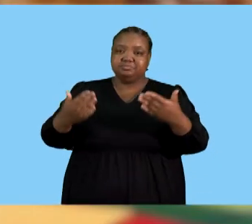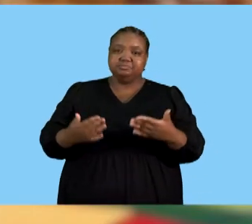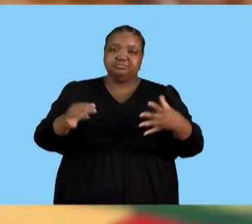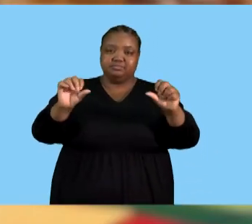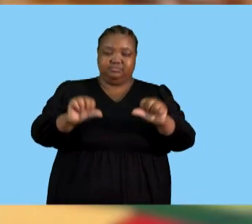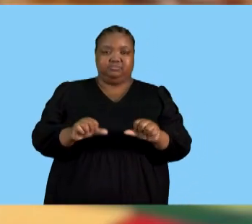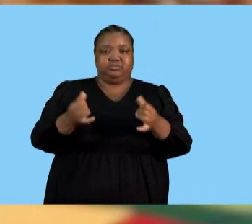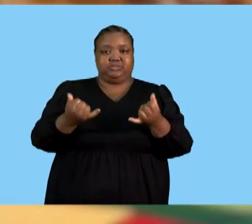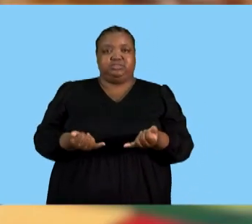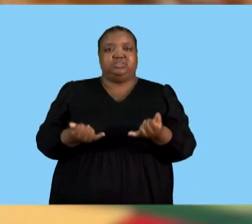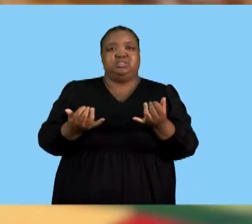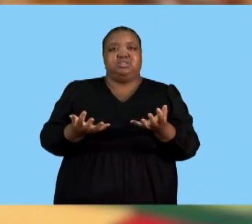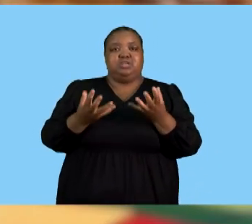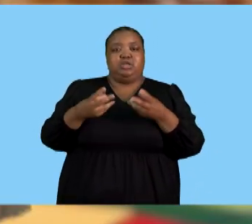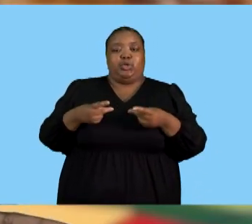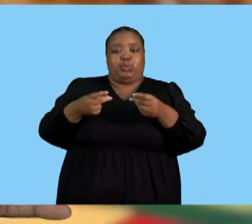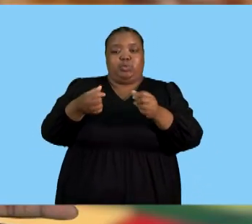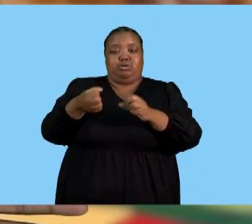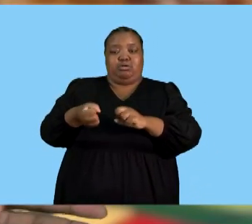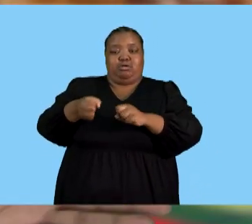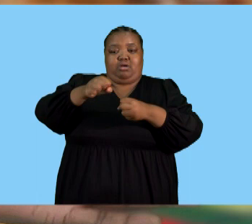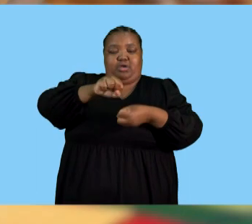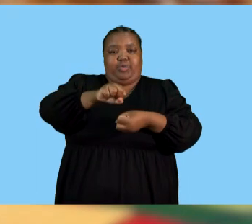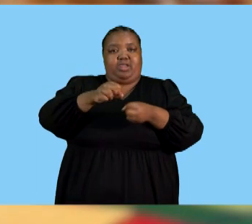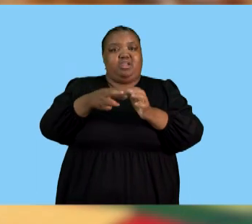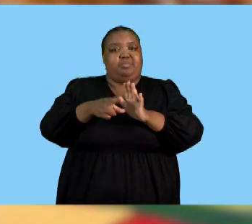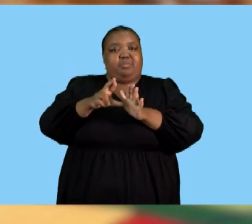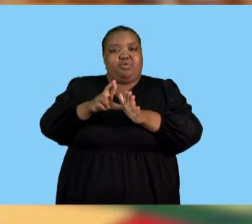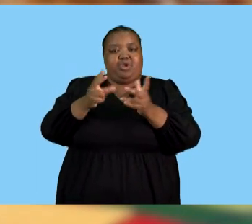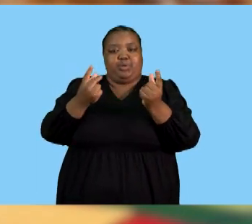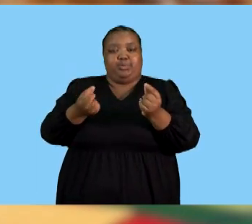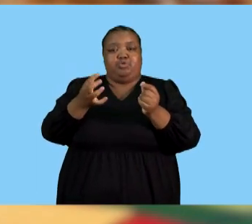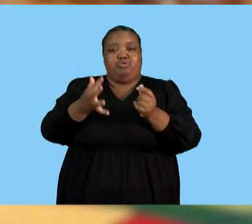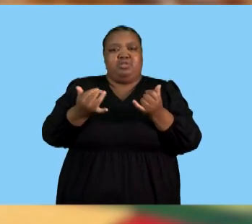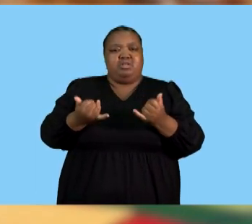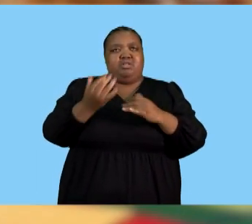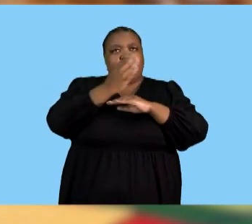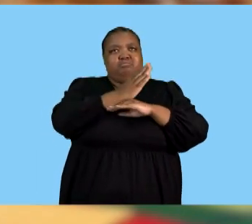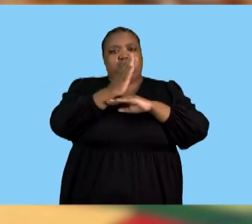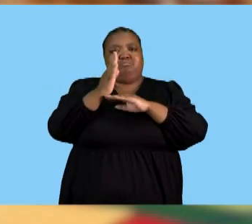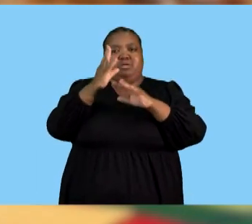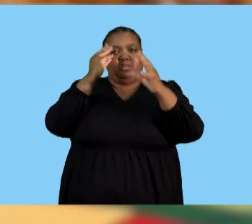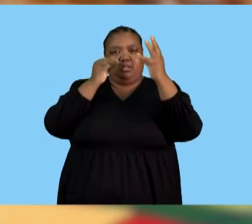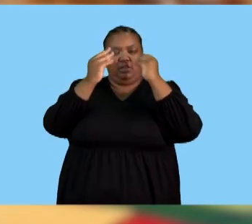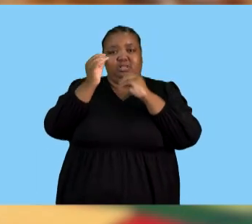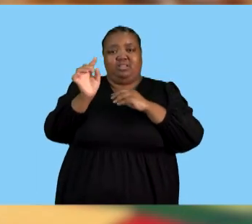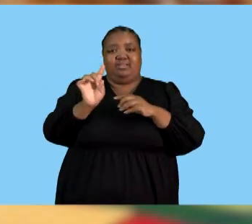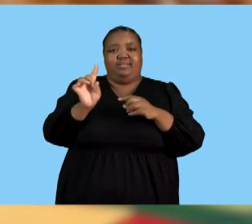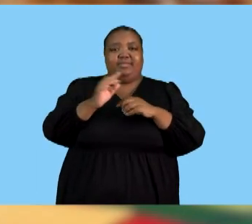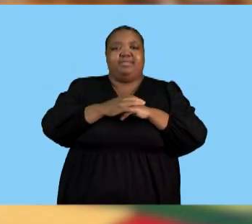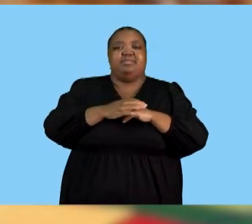Welcome back, learners. So now we're just going to do a quick recap of what transpired throughout this lesson. So we looked